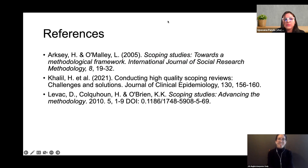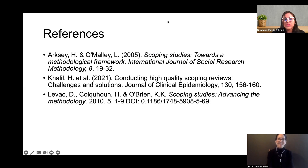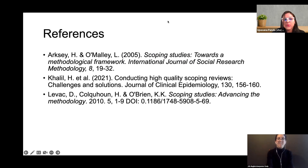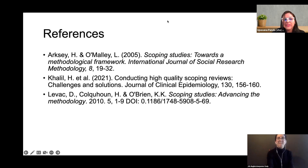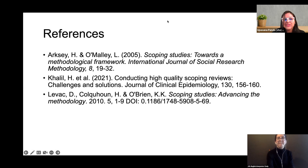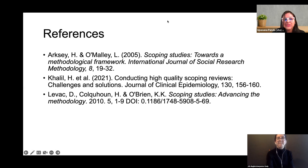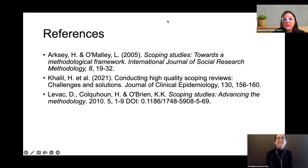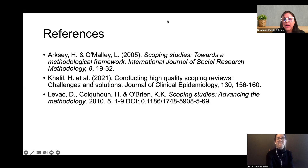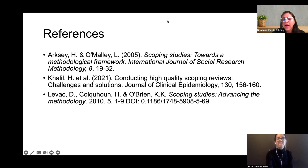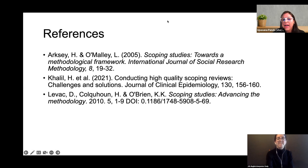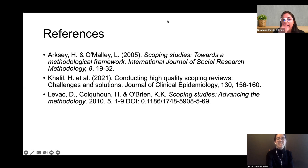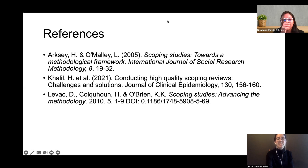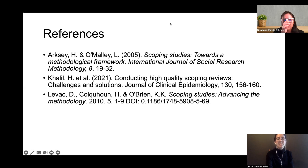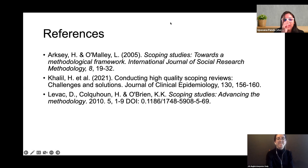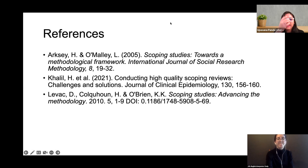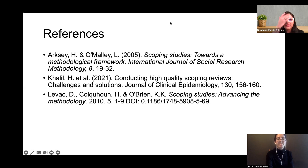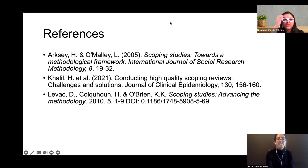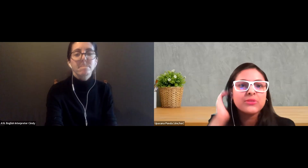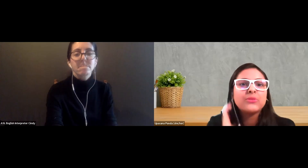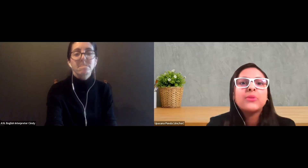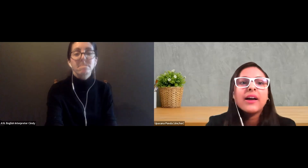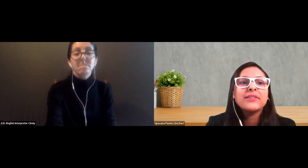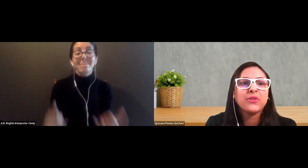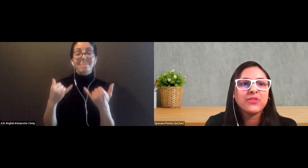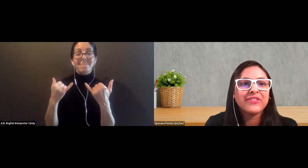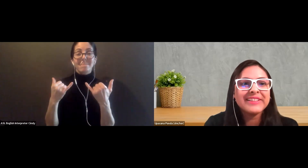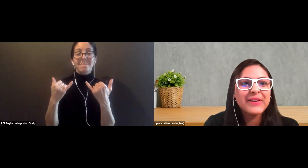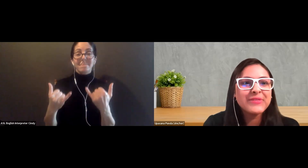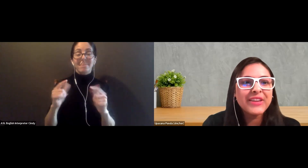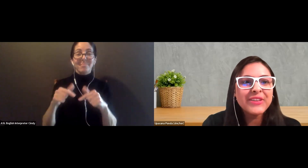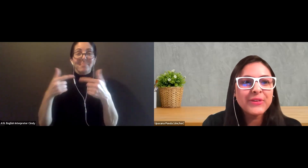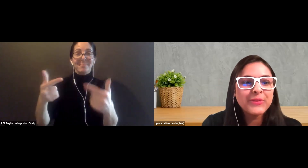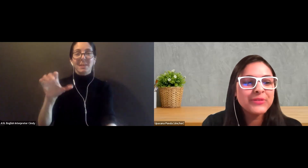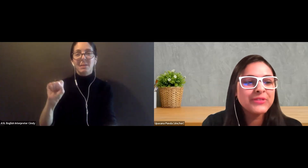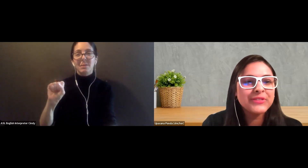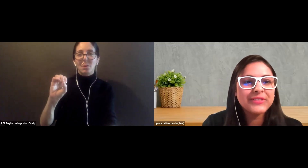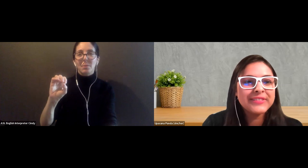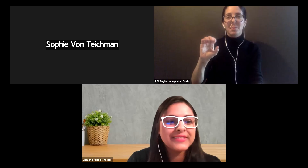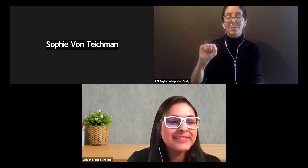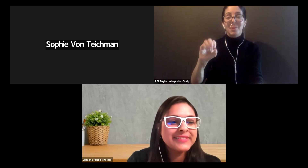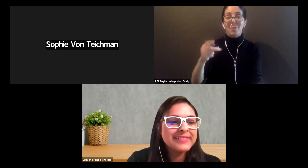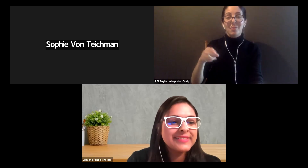So I'm just going to hand it back to Sophie right now. Thank you.